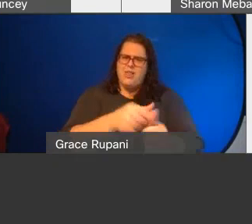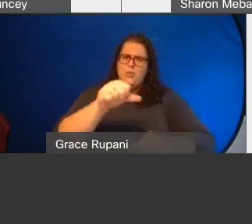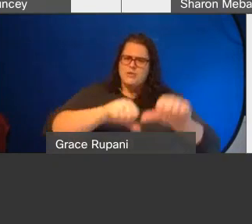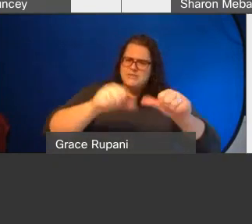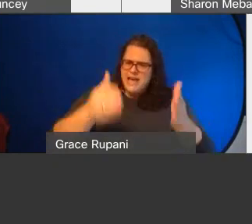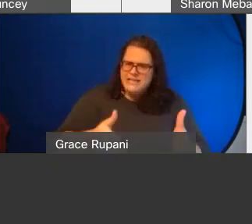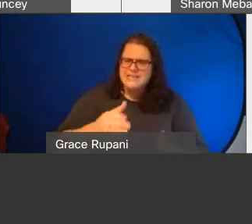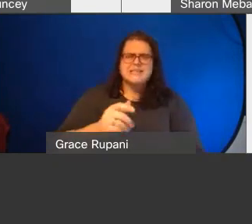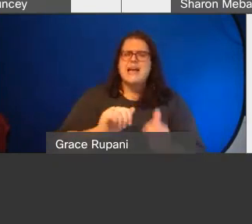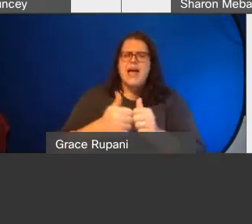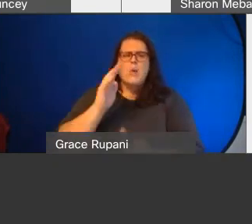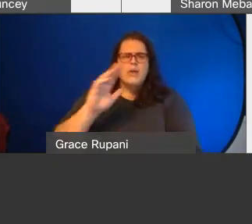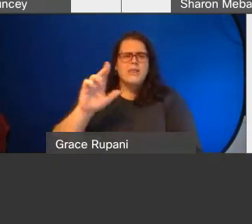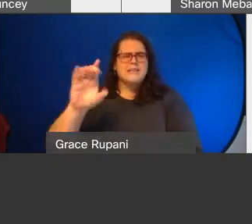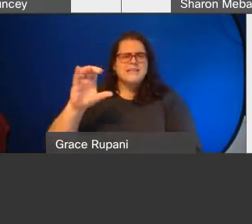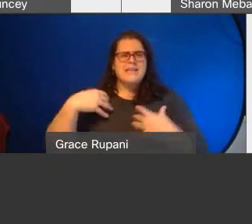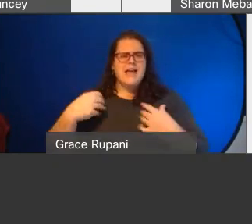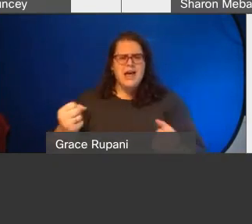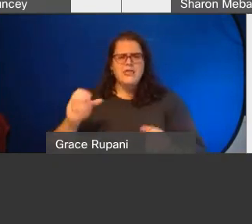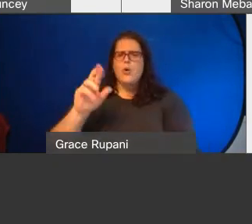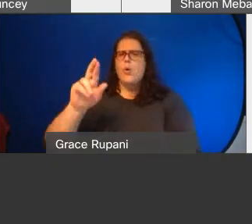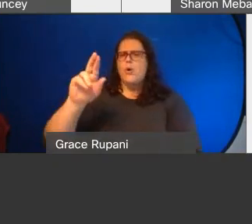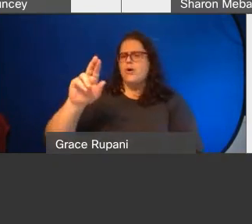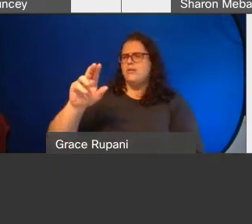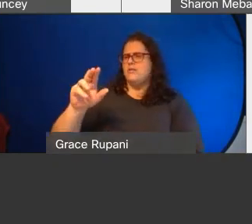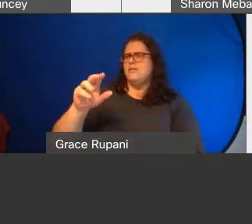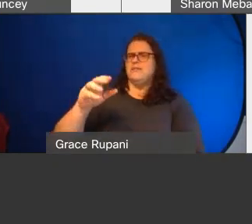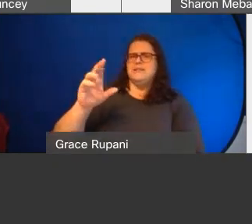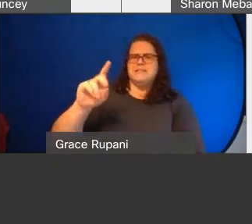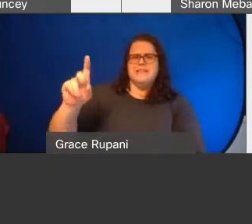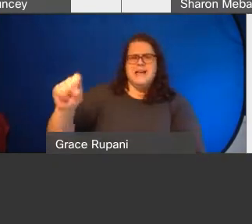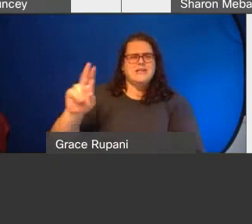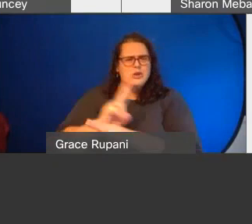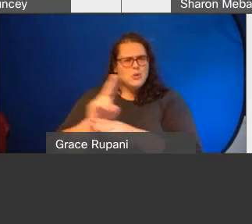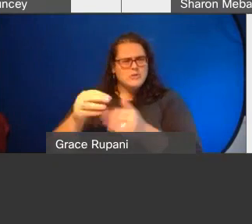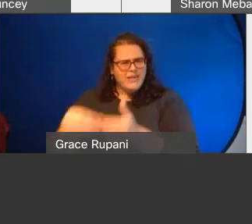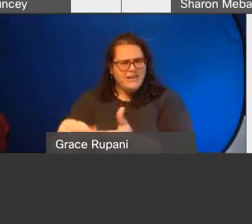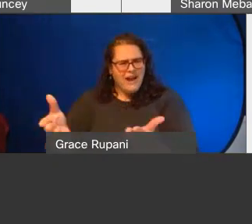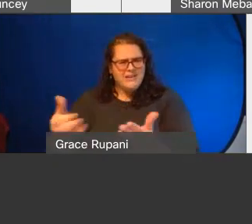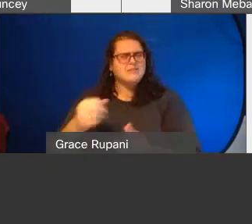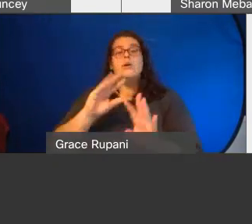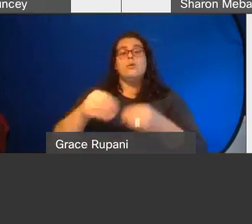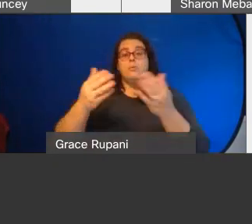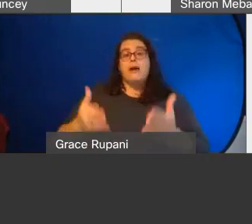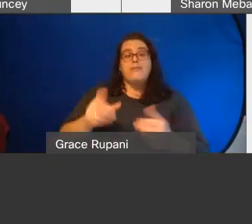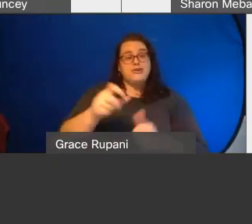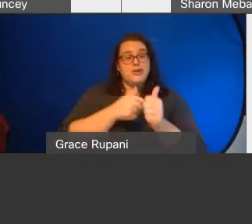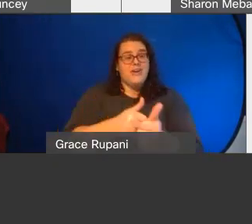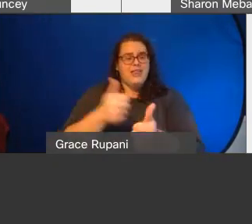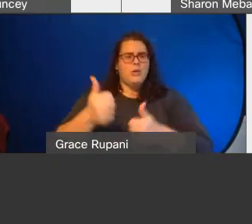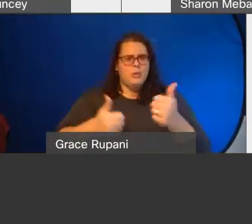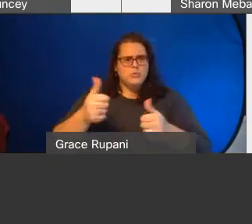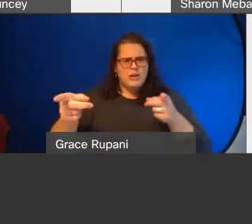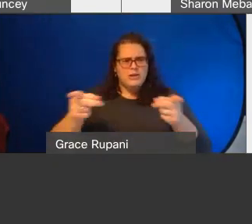DOH, or DC Health, use this guidance? What are providers supposed to follow? I think most of this may have